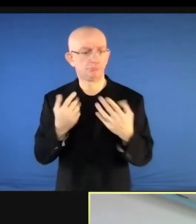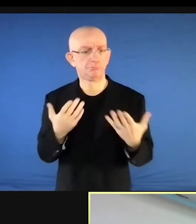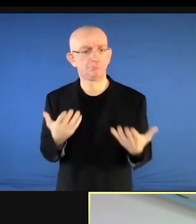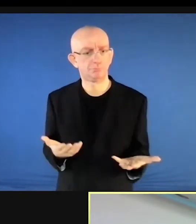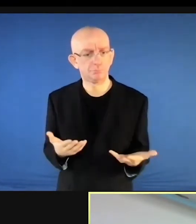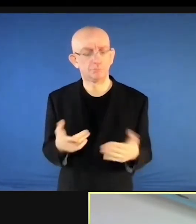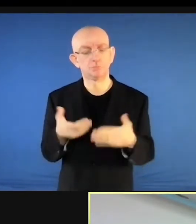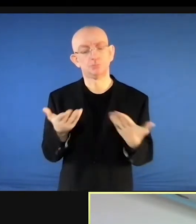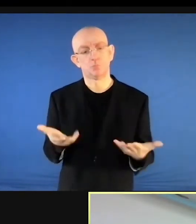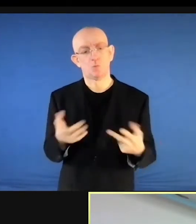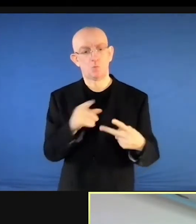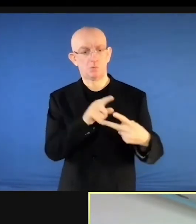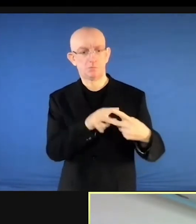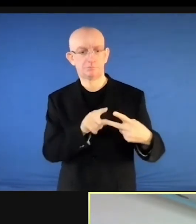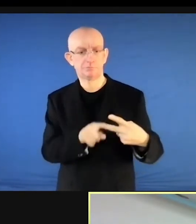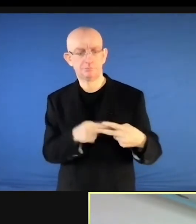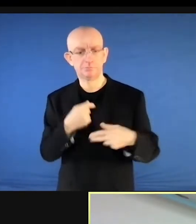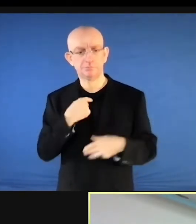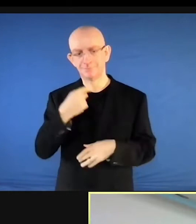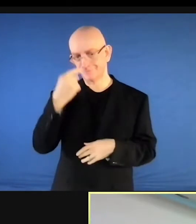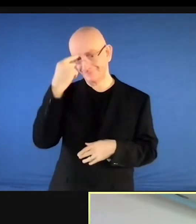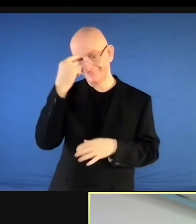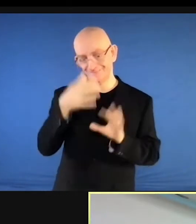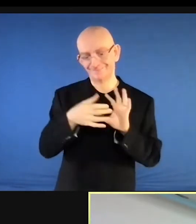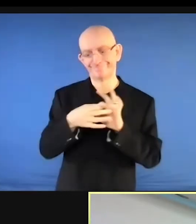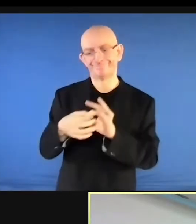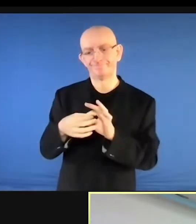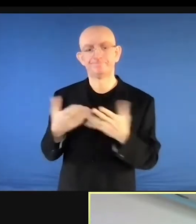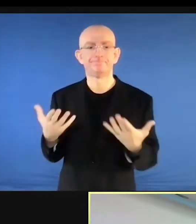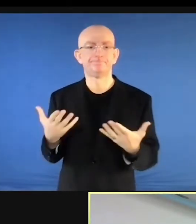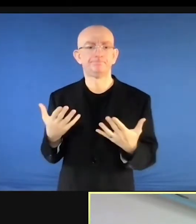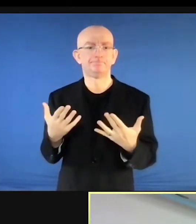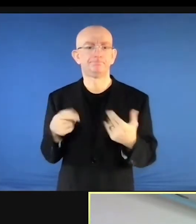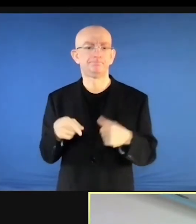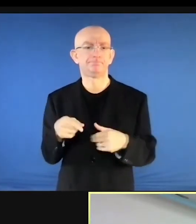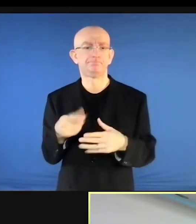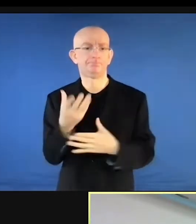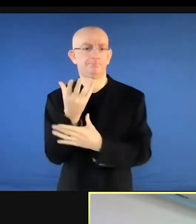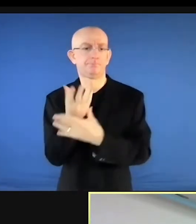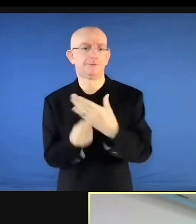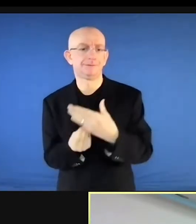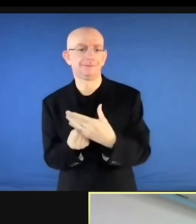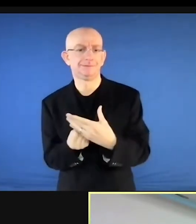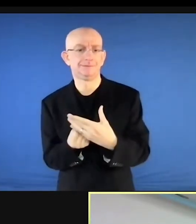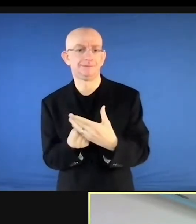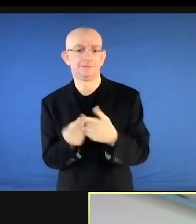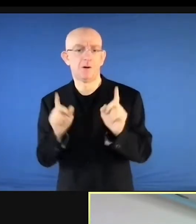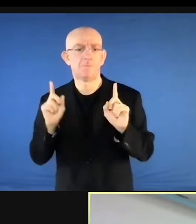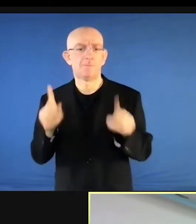and which is still kind of taking the refugees as just a source of